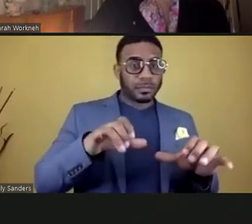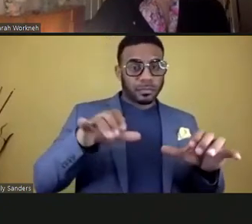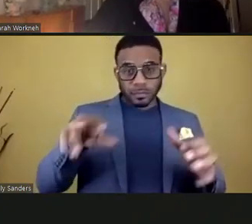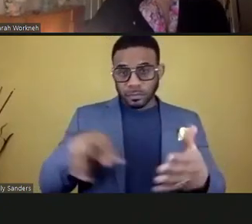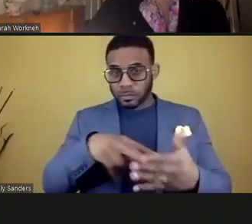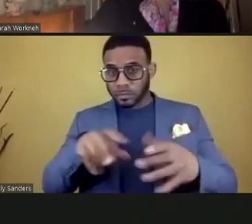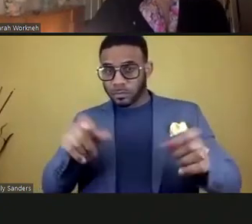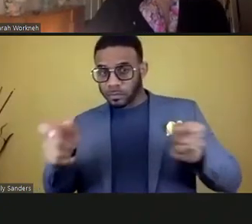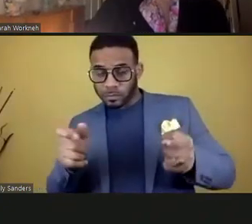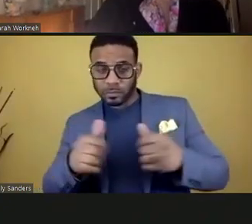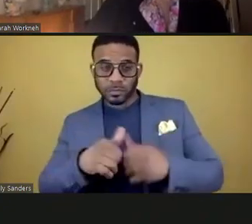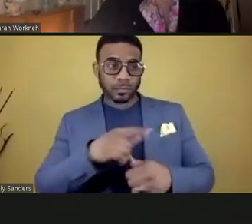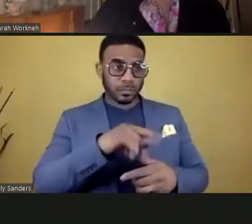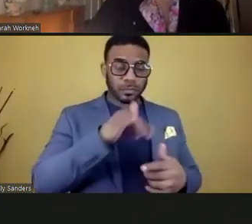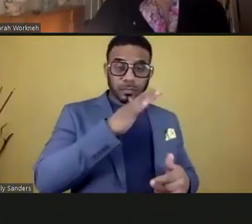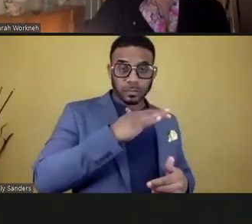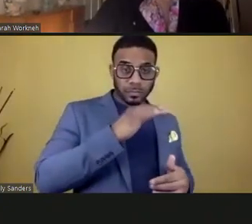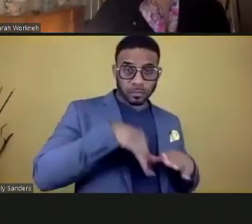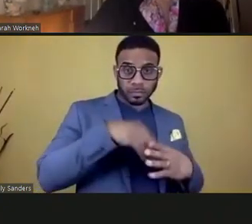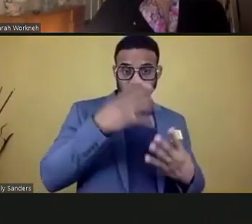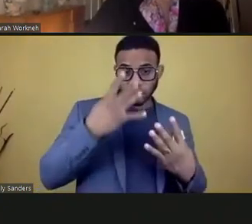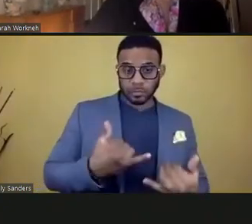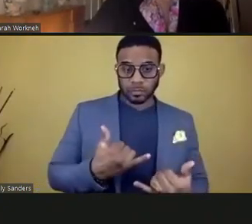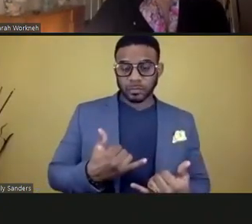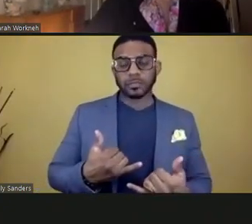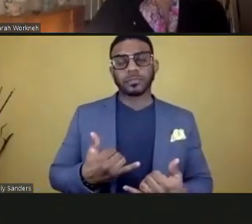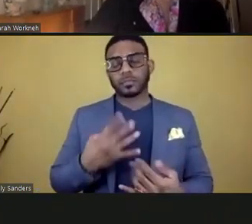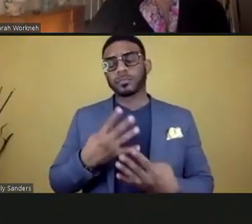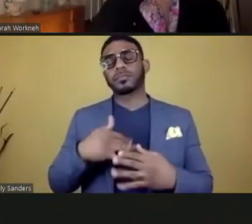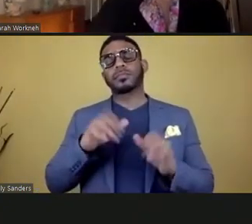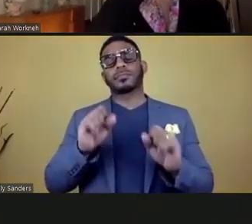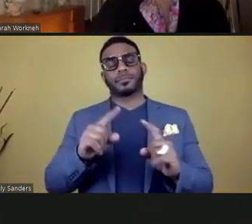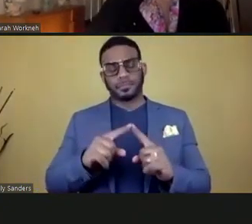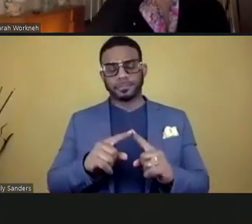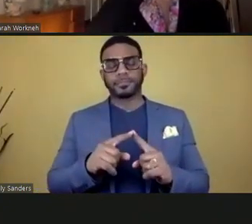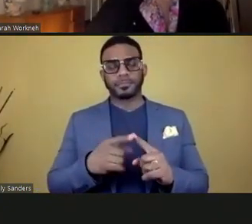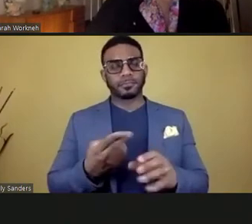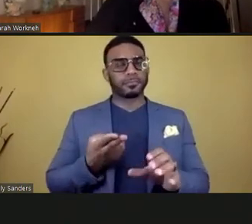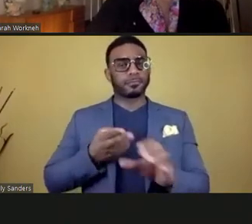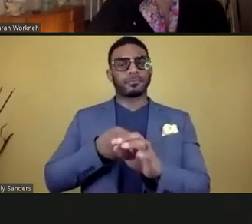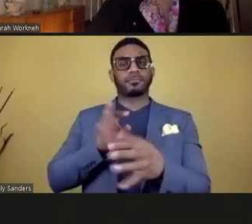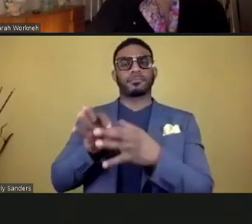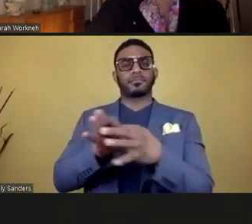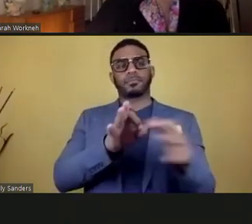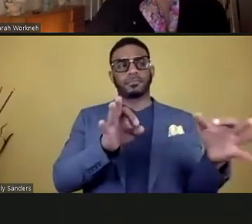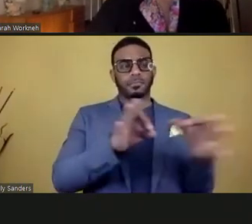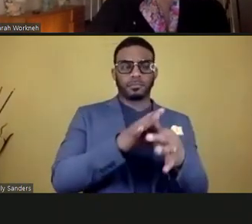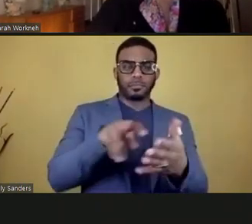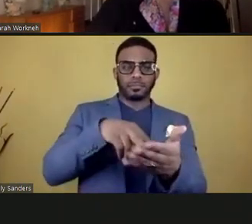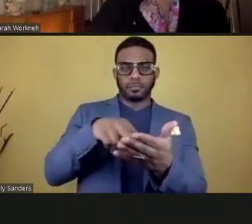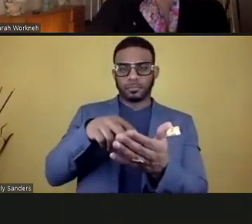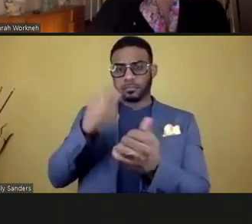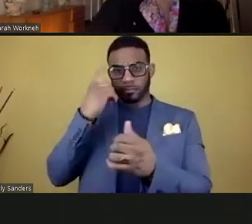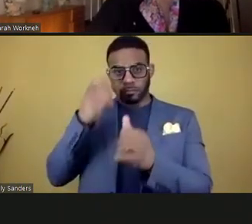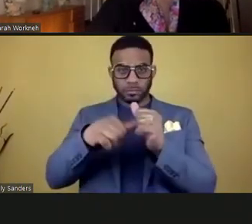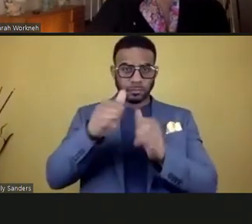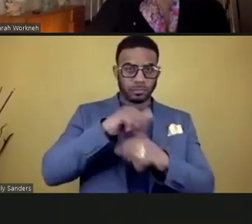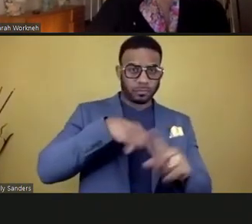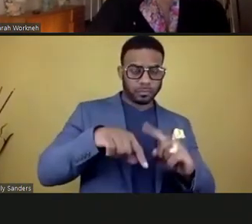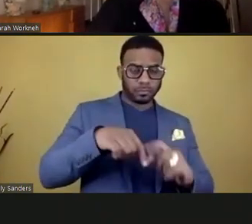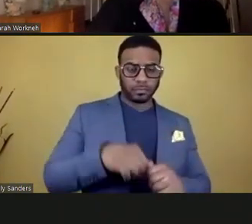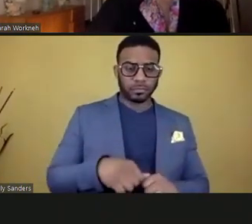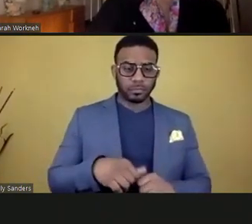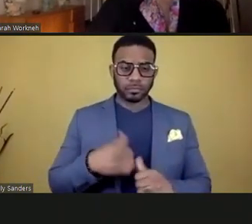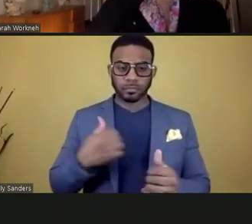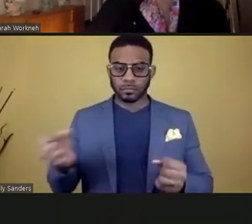them and with their mothers that were currently incarcerated. And we were able to join them together so they could dance for and with one another. We